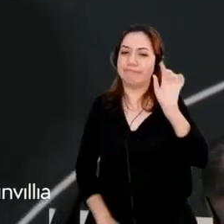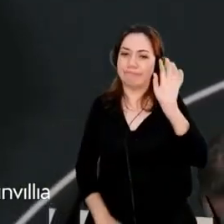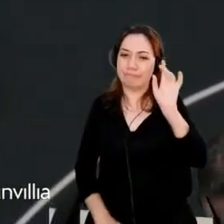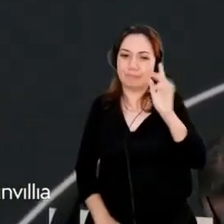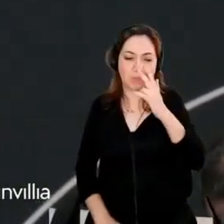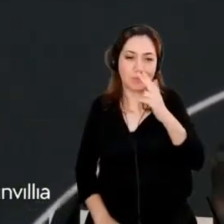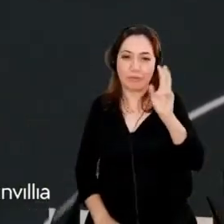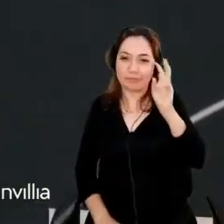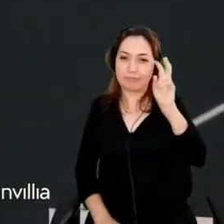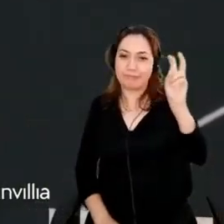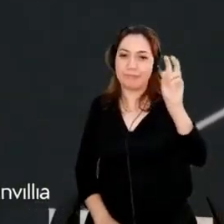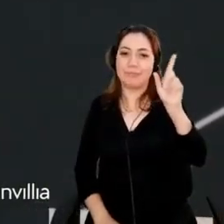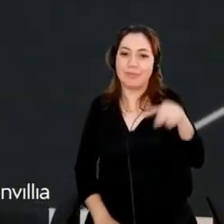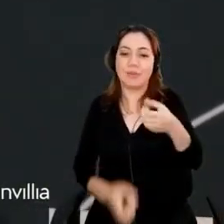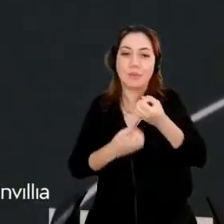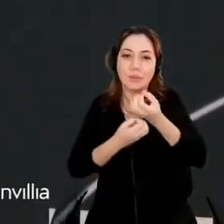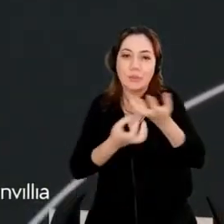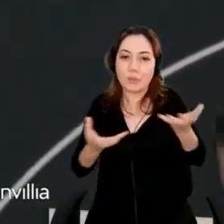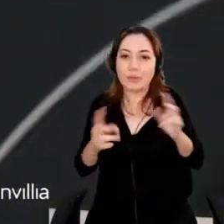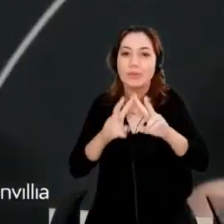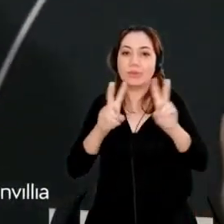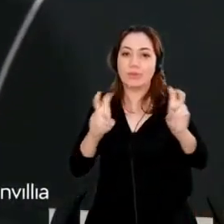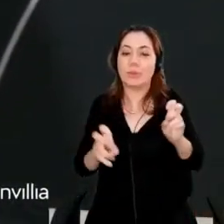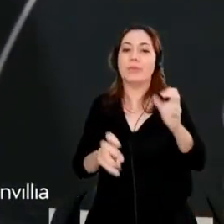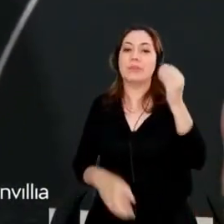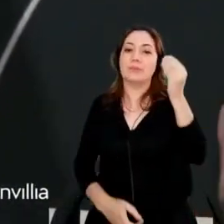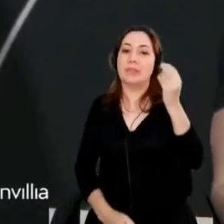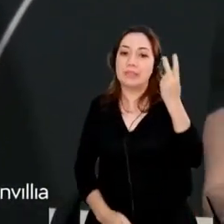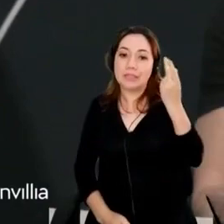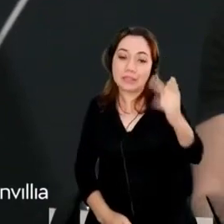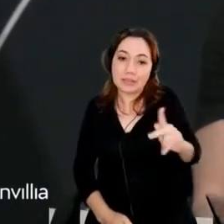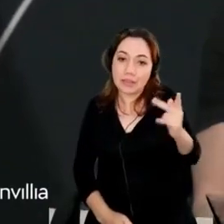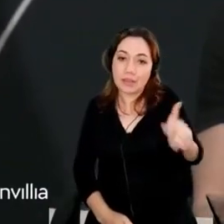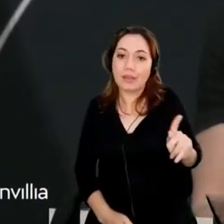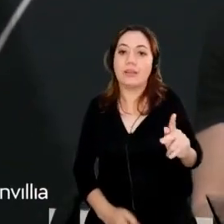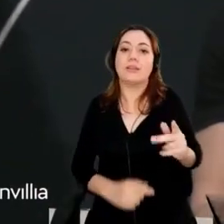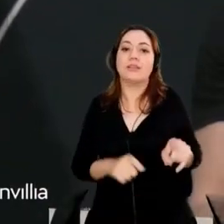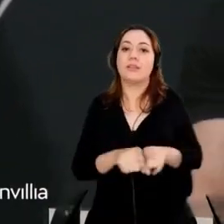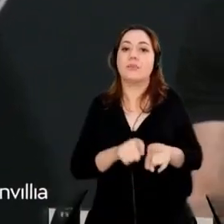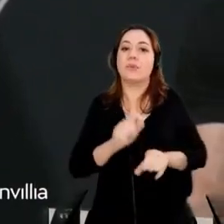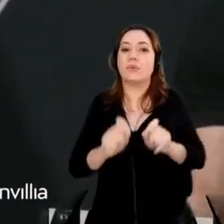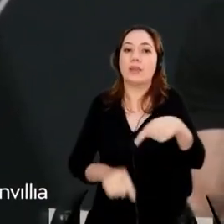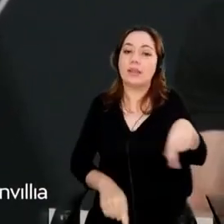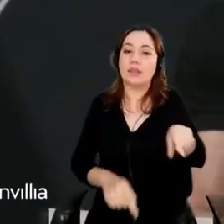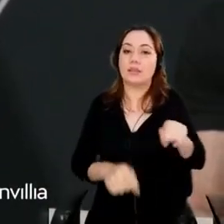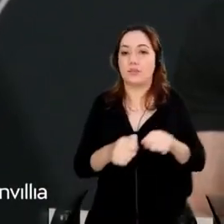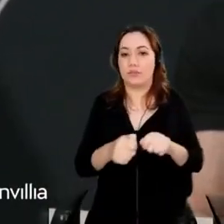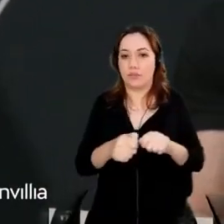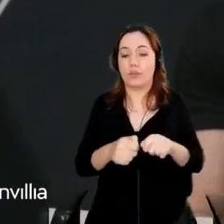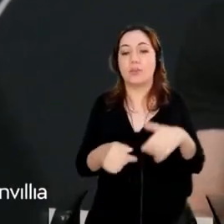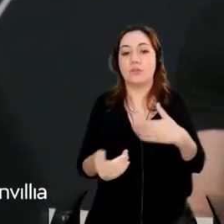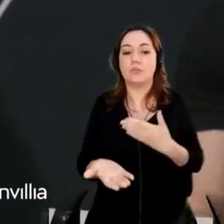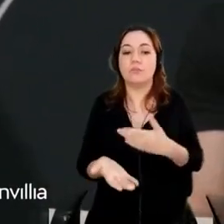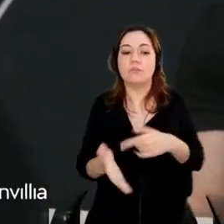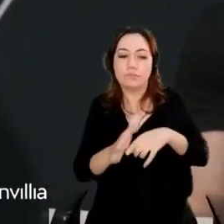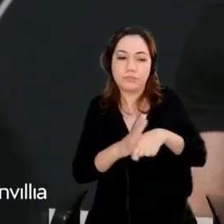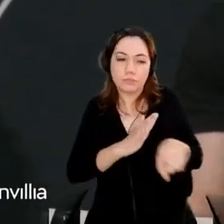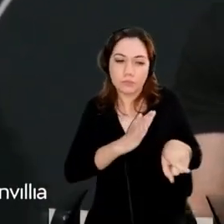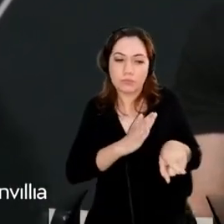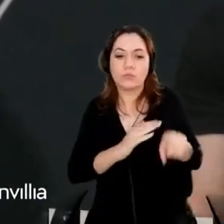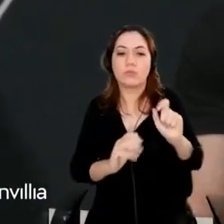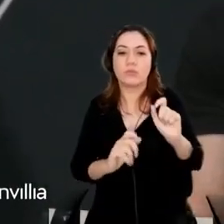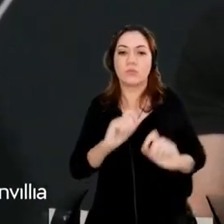their experience about that and what they are doing. So I will start asking you guys to